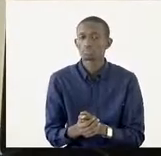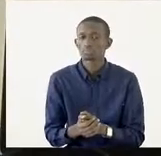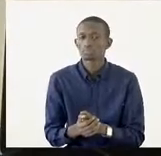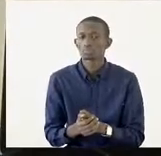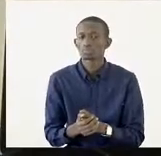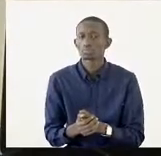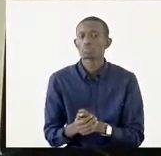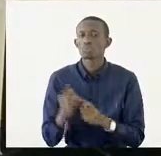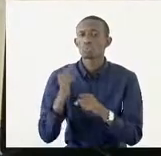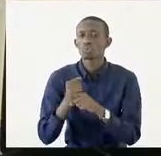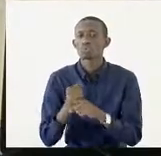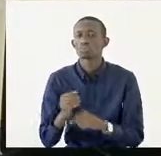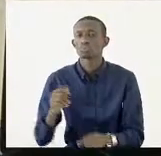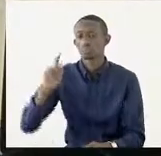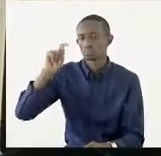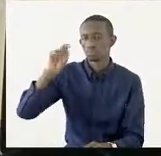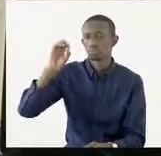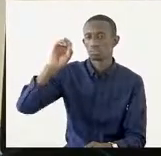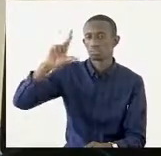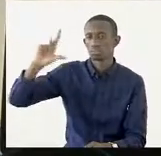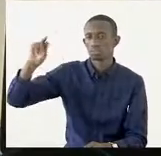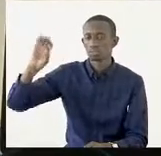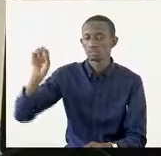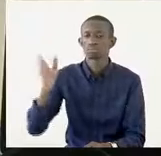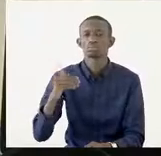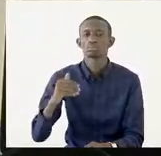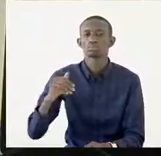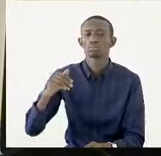what we are talking about, Torrens reagent.